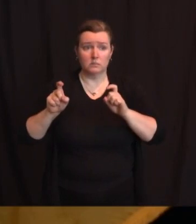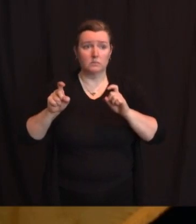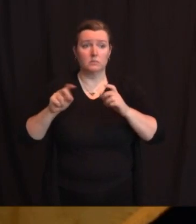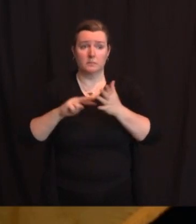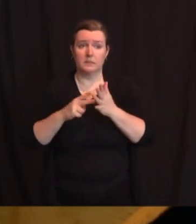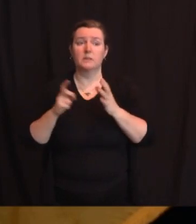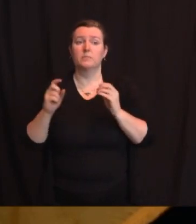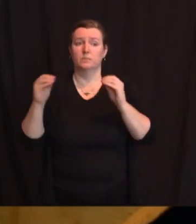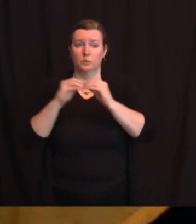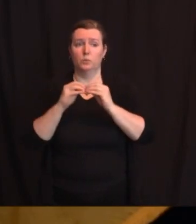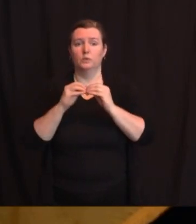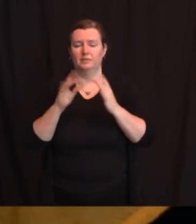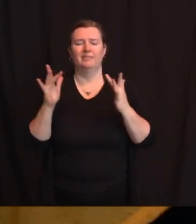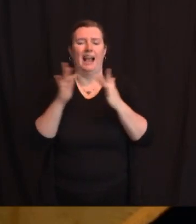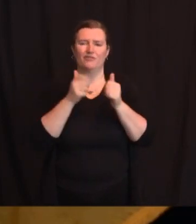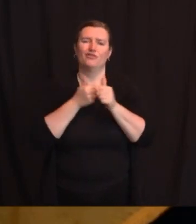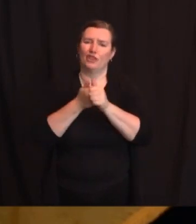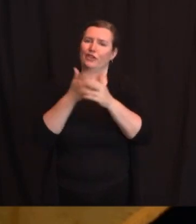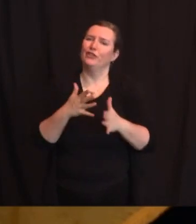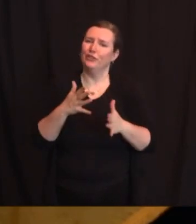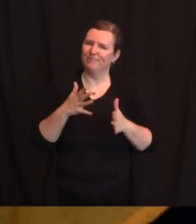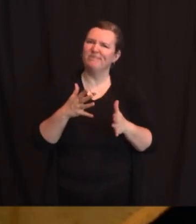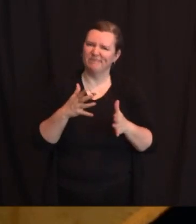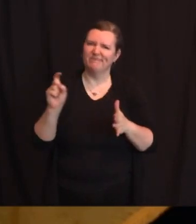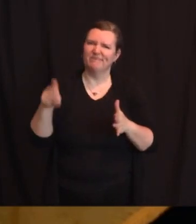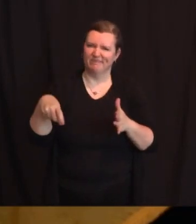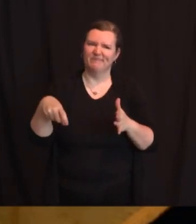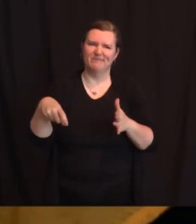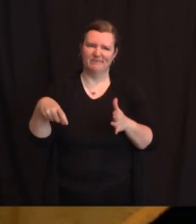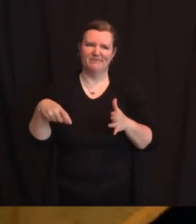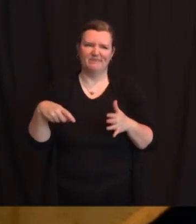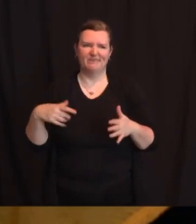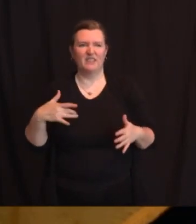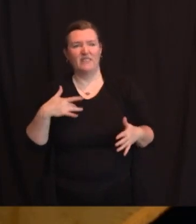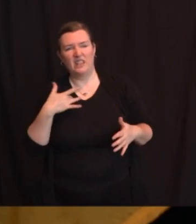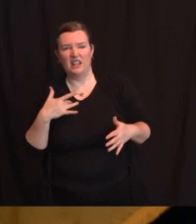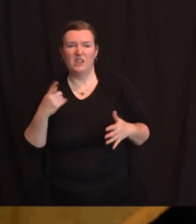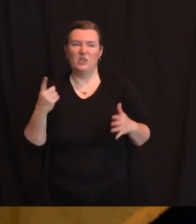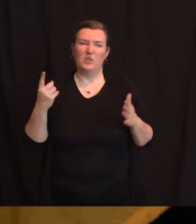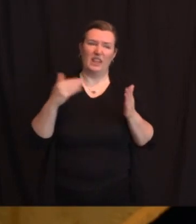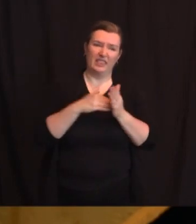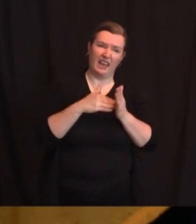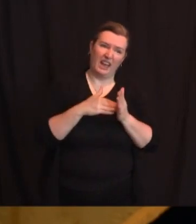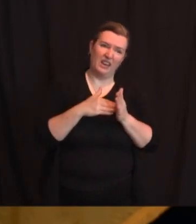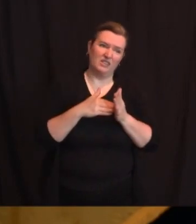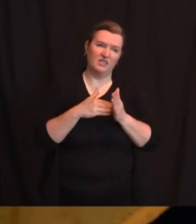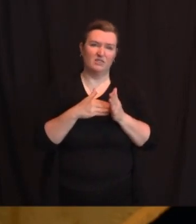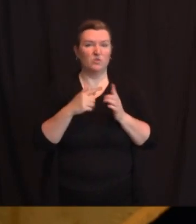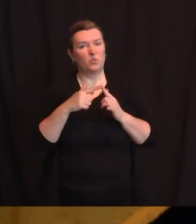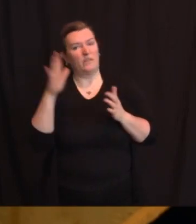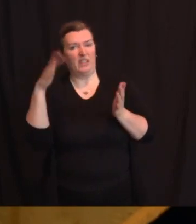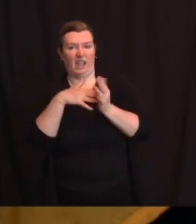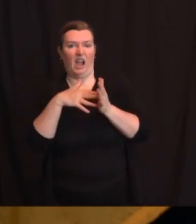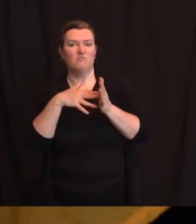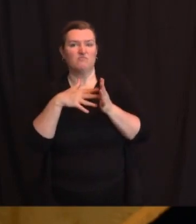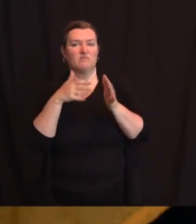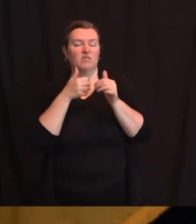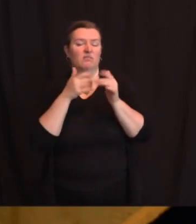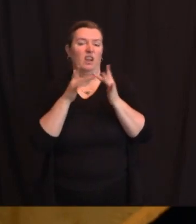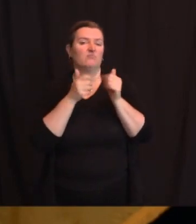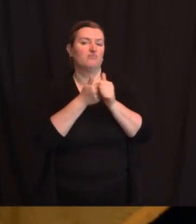well. It is estimated that between 1,000 to as much as 5,000 may be needed. The ability